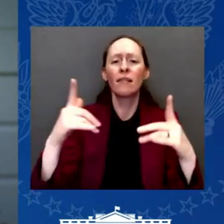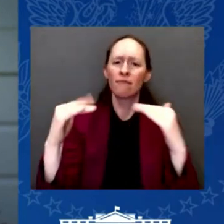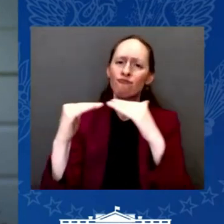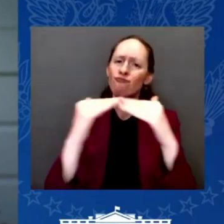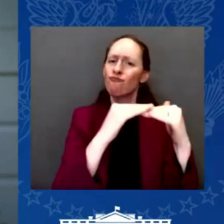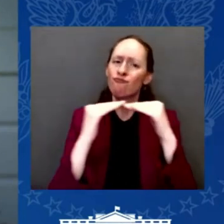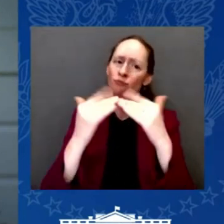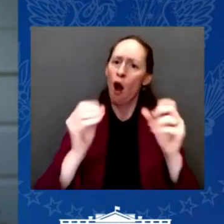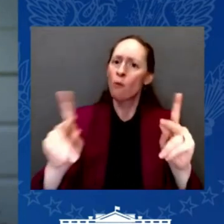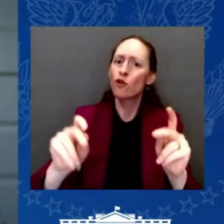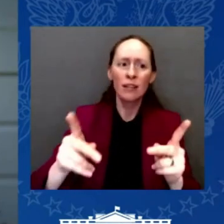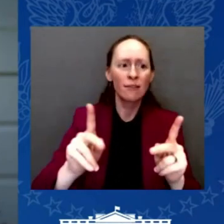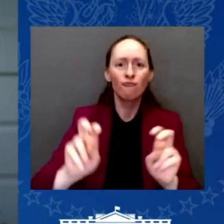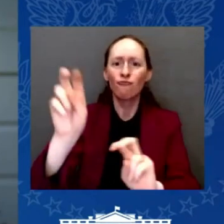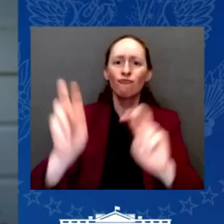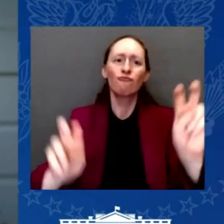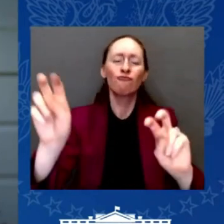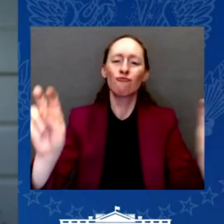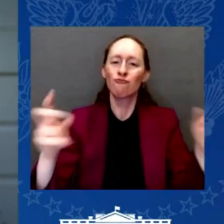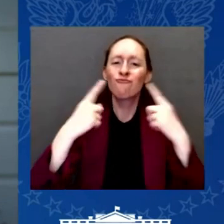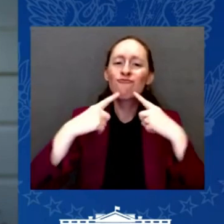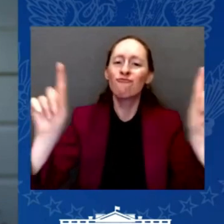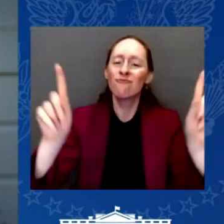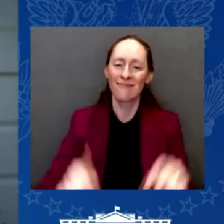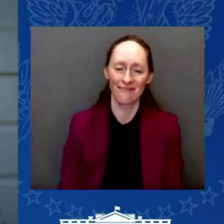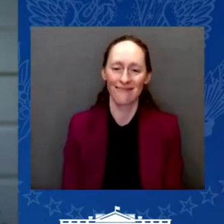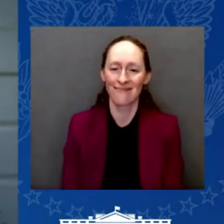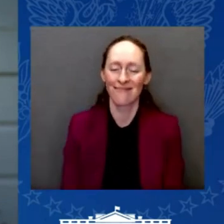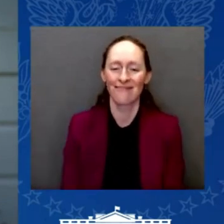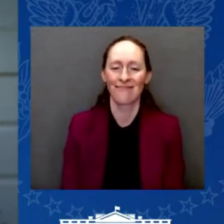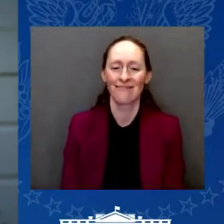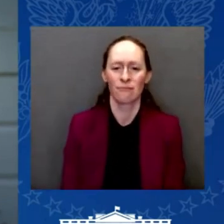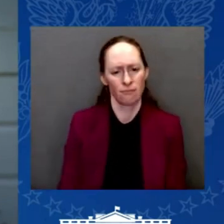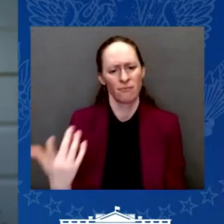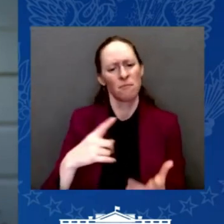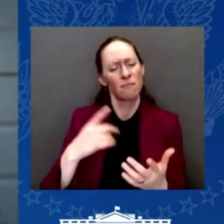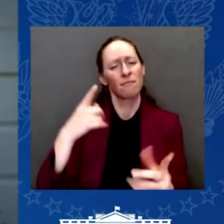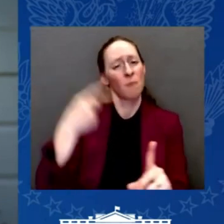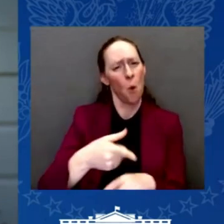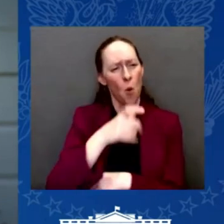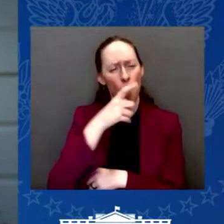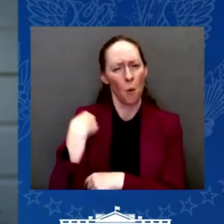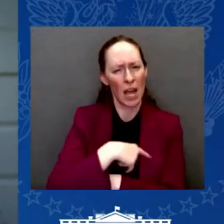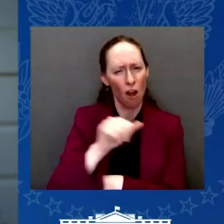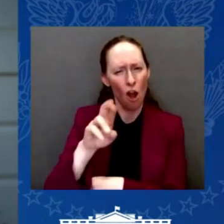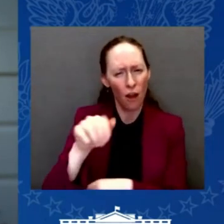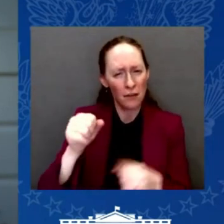nation. It's about the substance of our laws. It's about being true to the best of the soul of